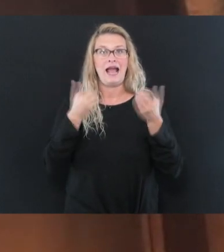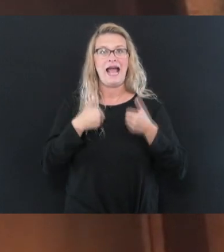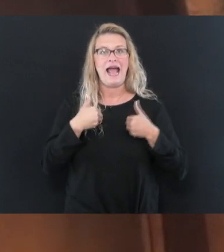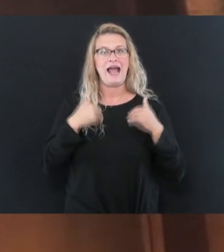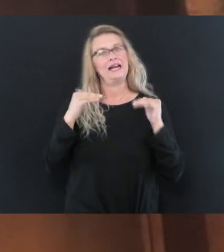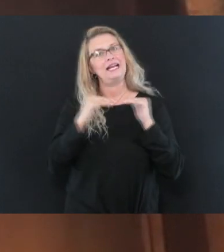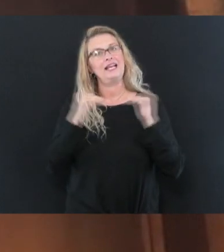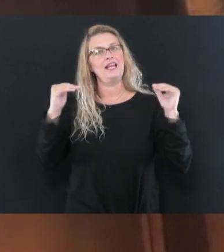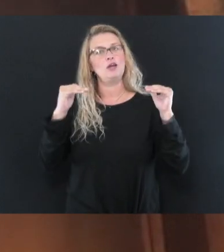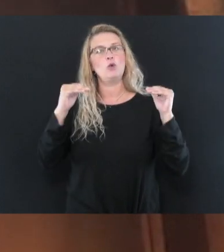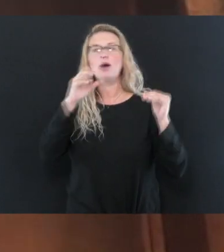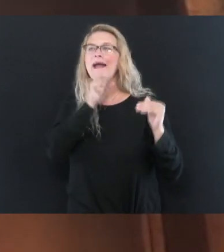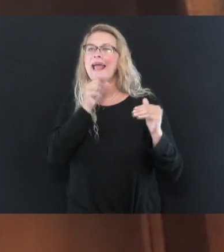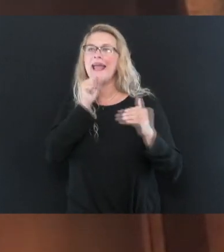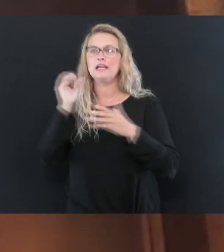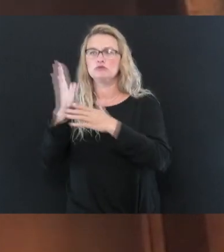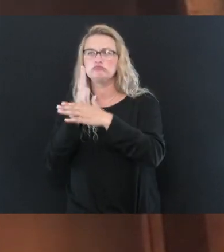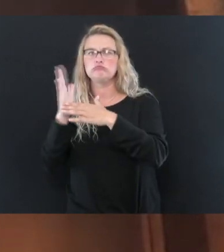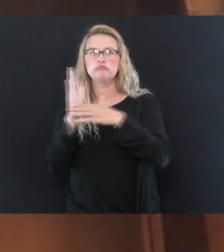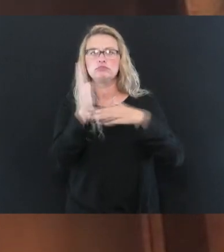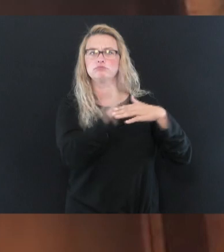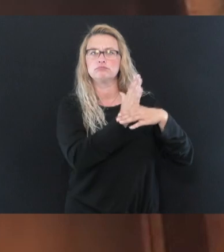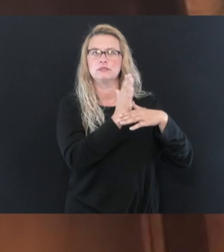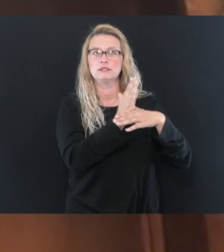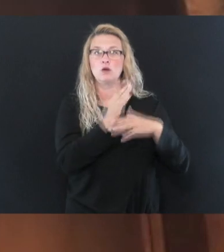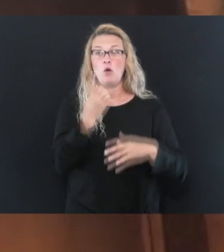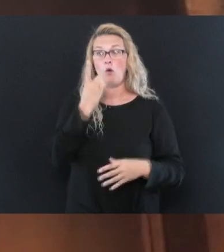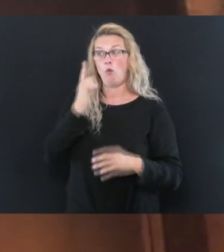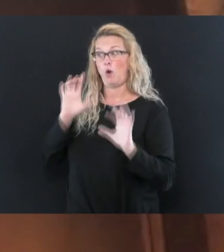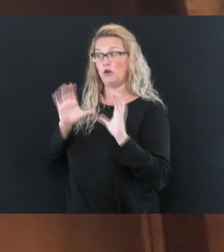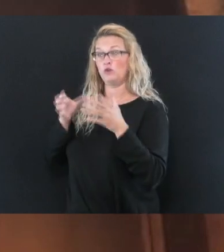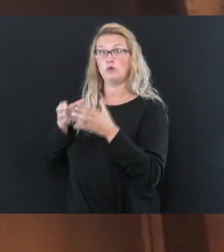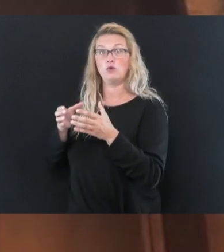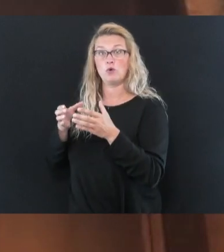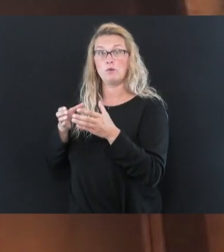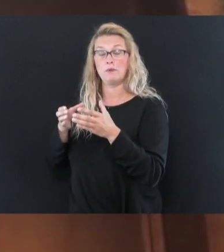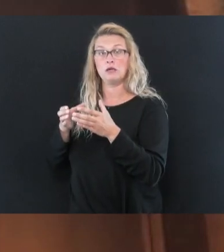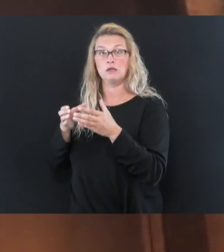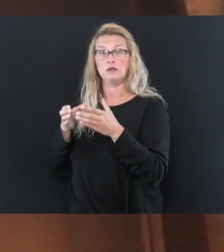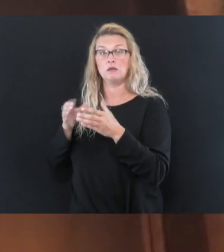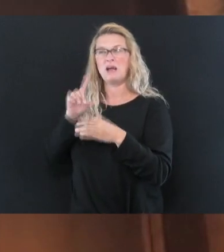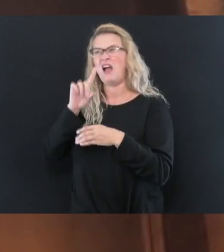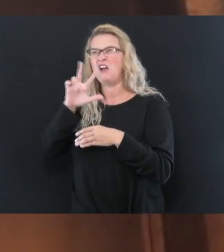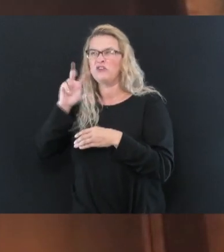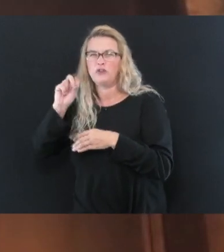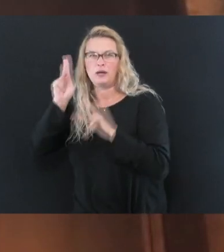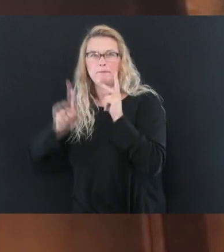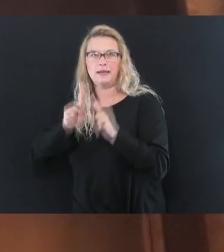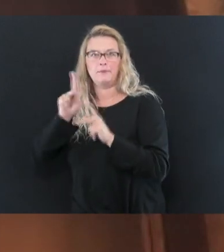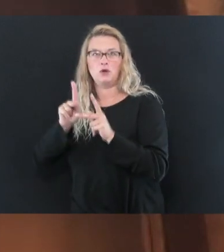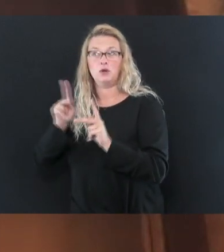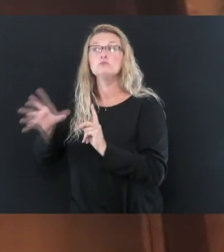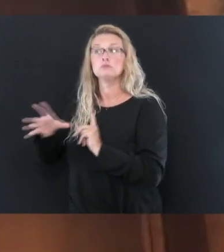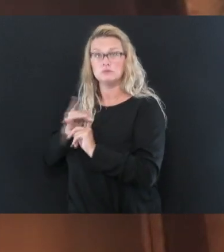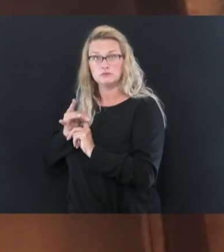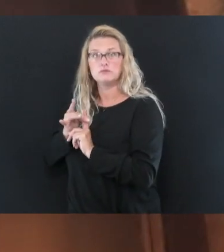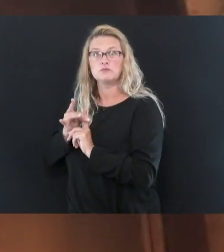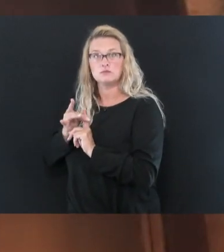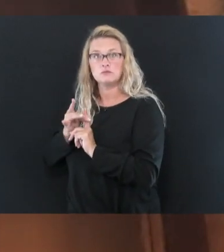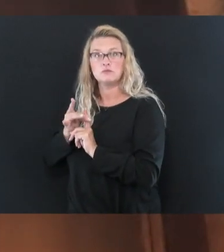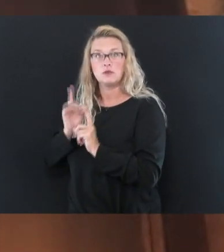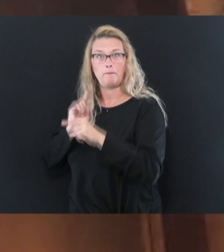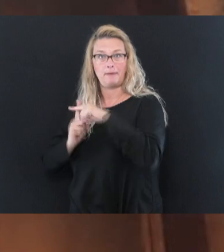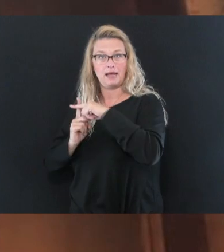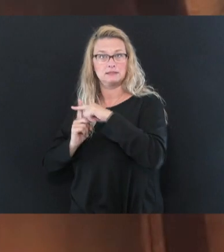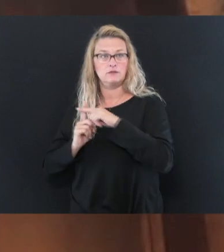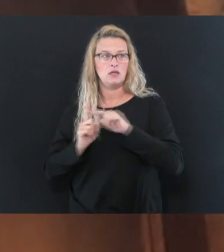of age, and they were very similar. One group of people, of about 130 people, had gotten COVID, and the other